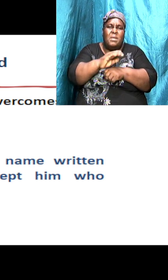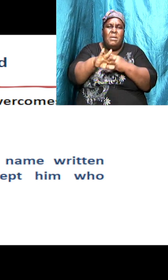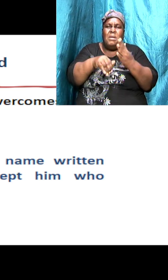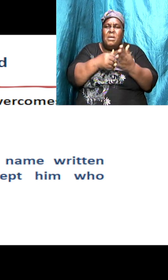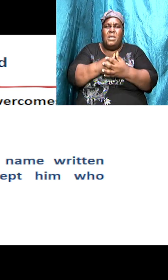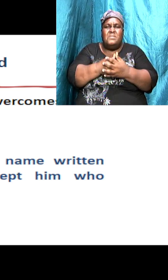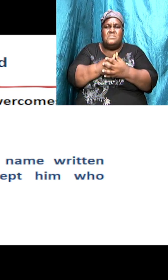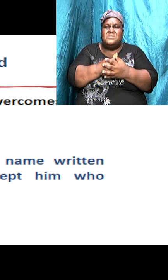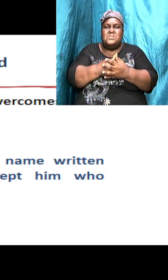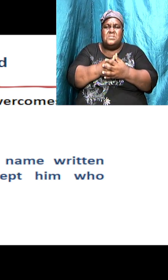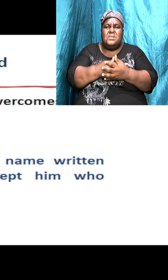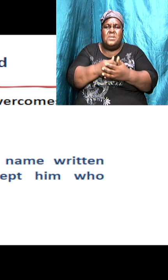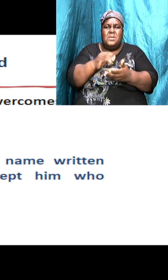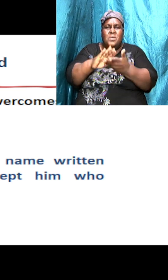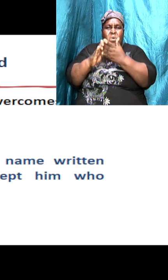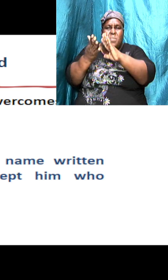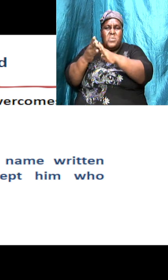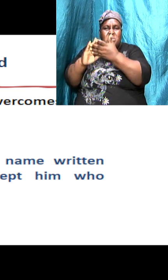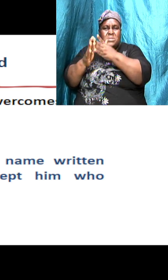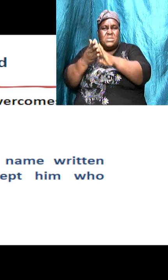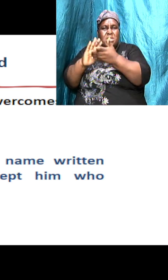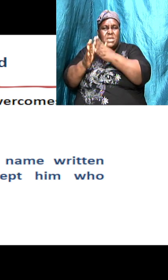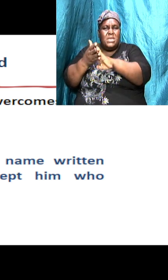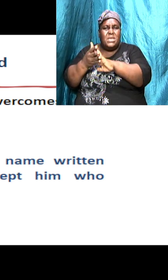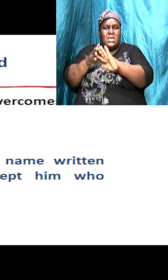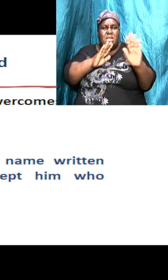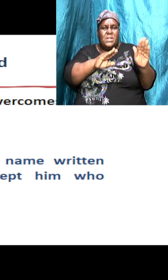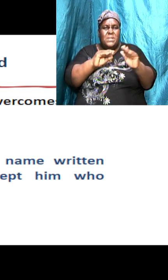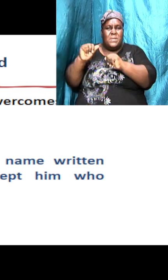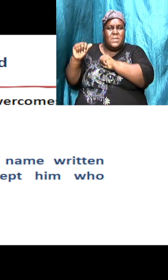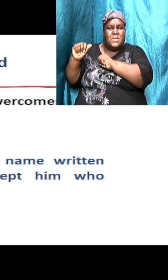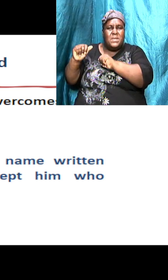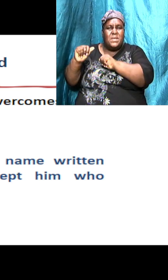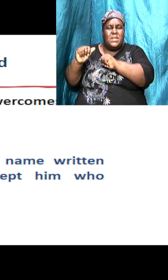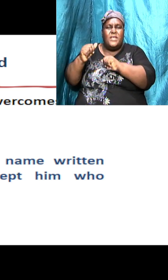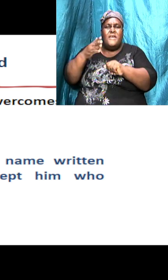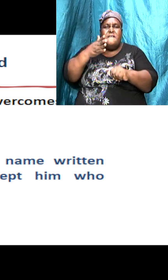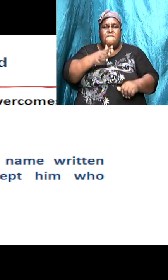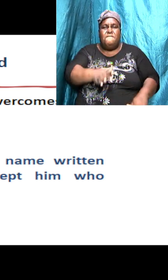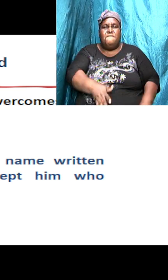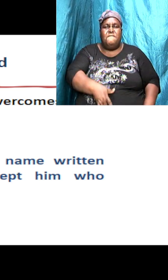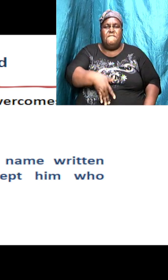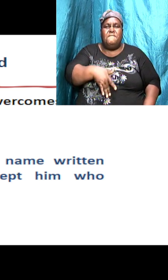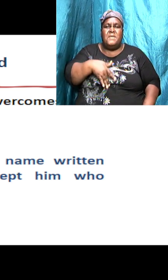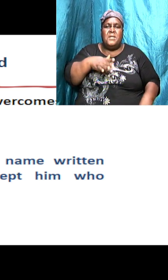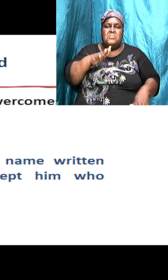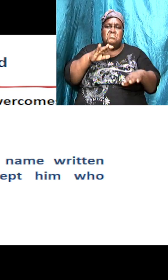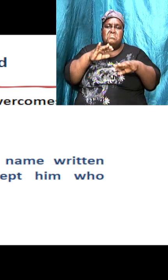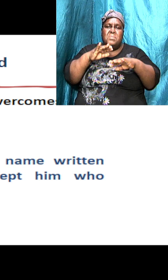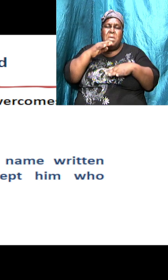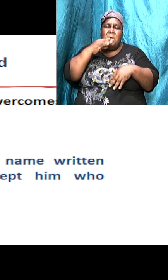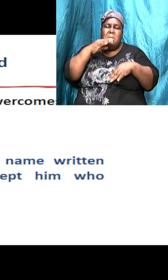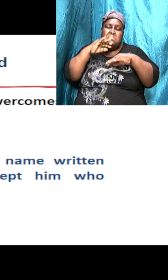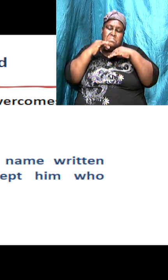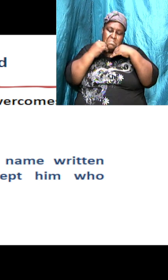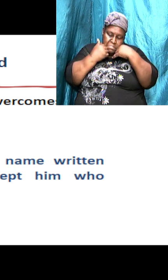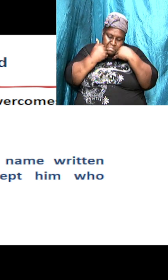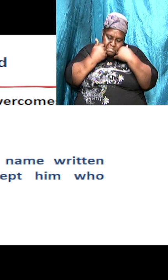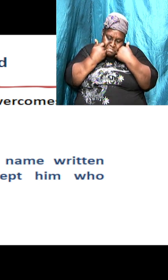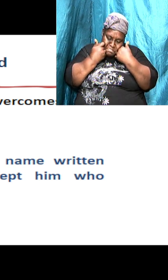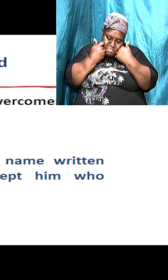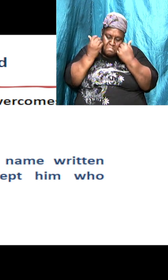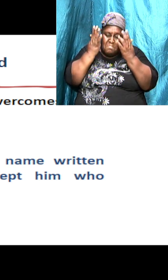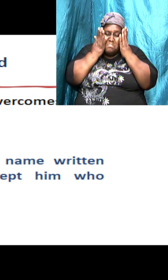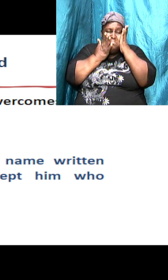discarded them. And they would feel embarrassed, their heads would be low, their families would